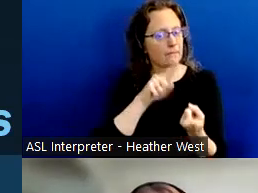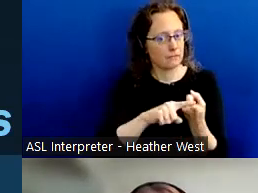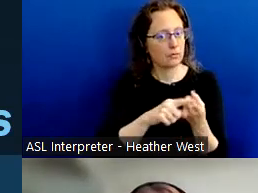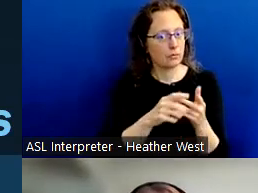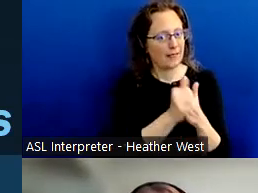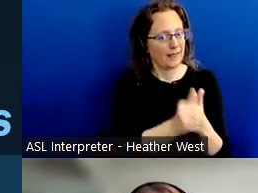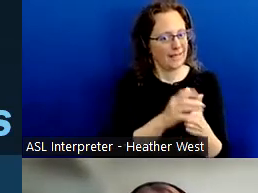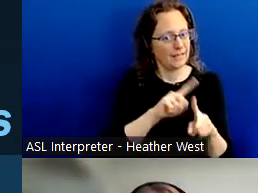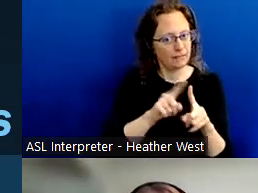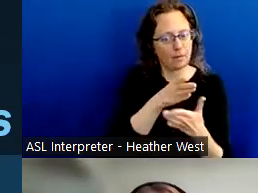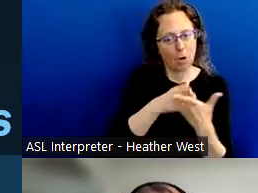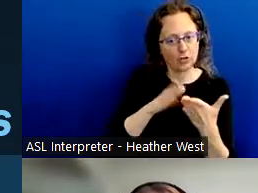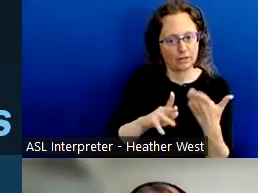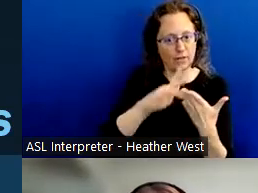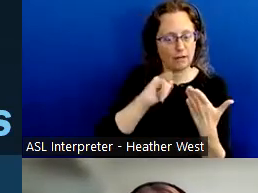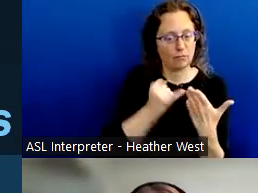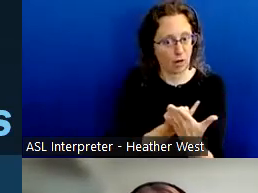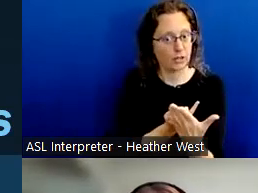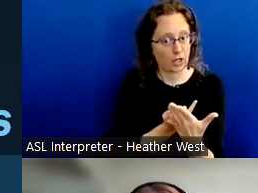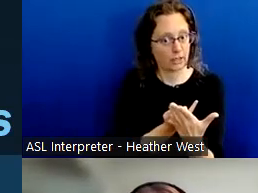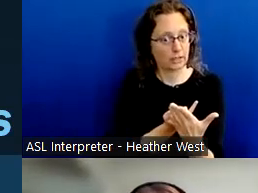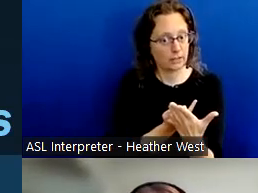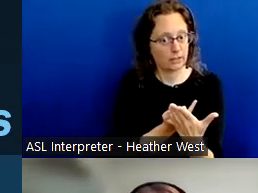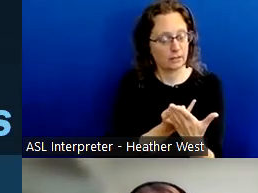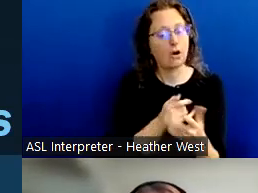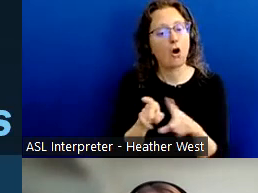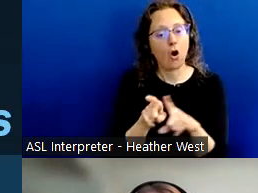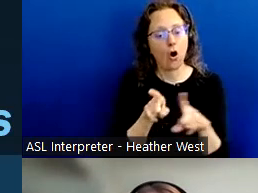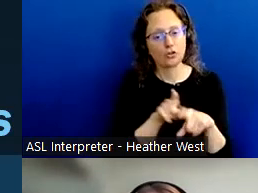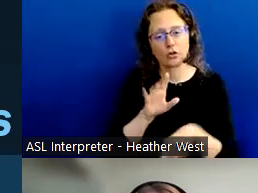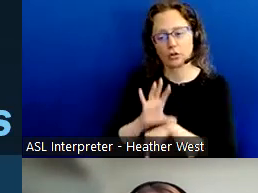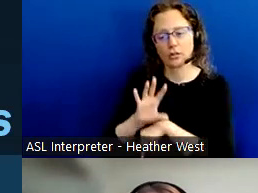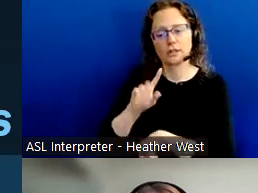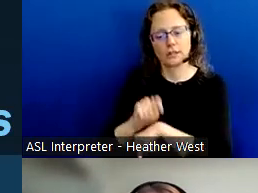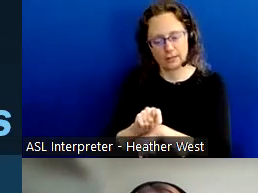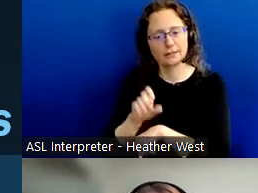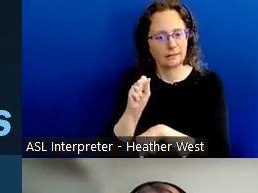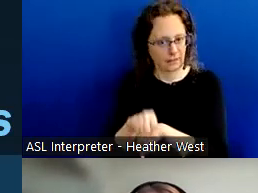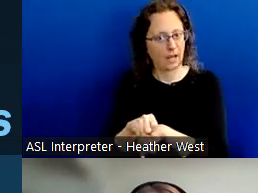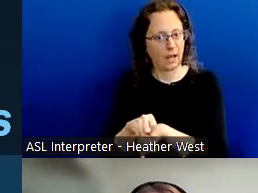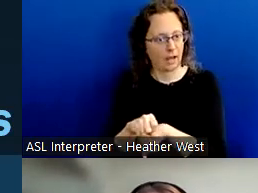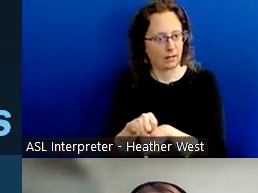to perform identified work on behalf of the agency and the co-applicant partnership.